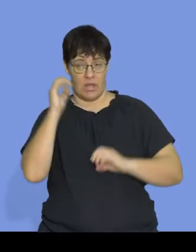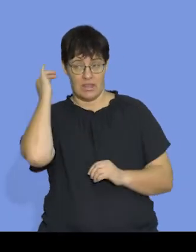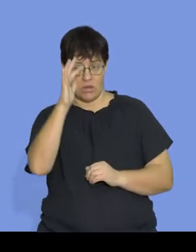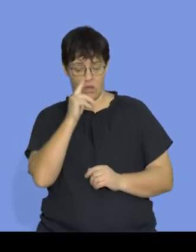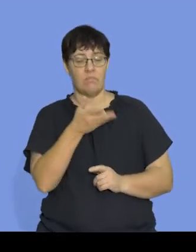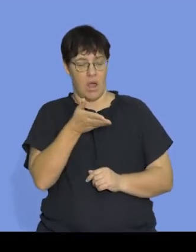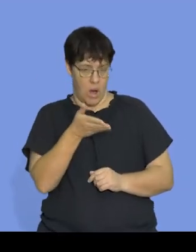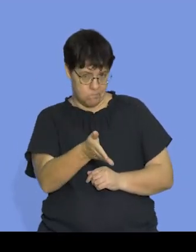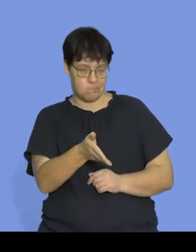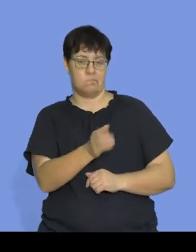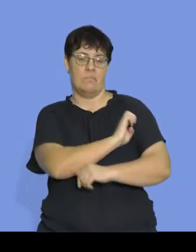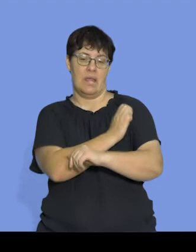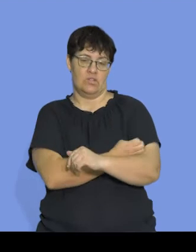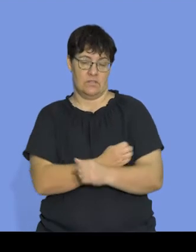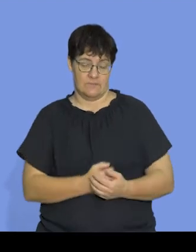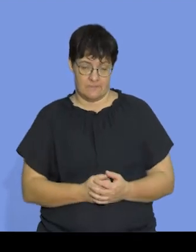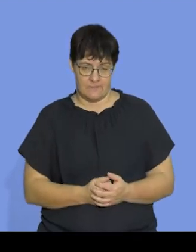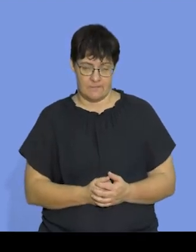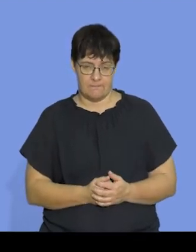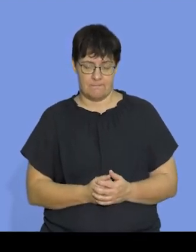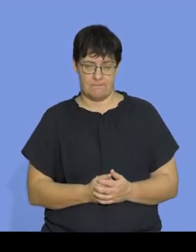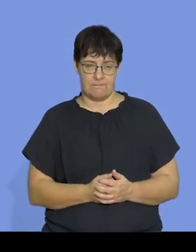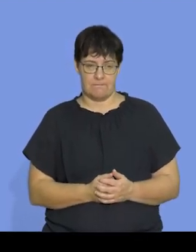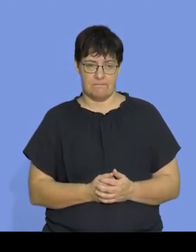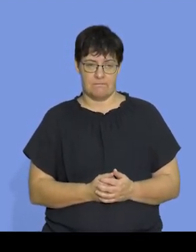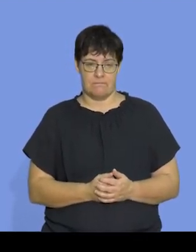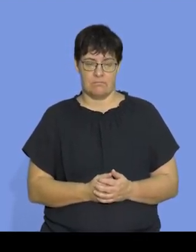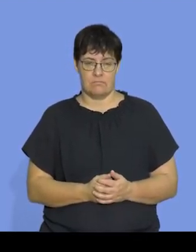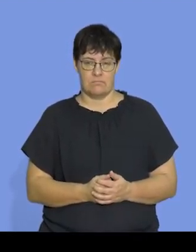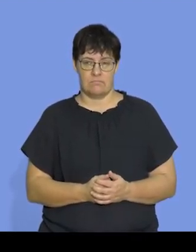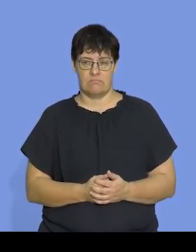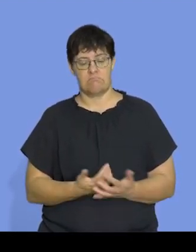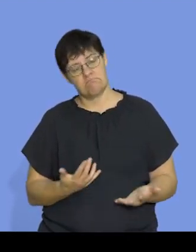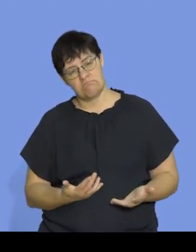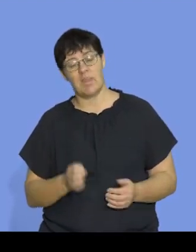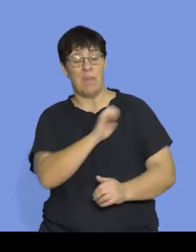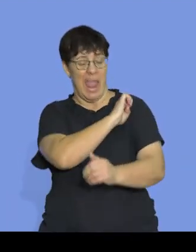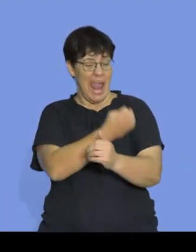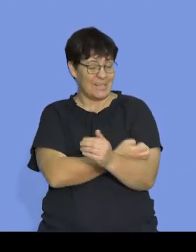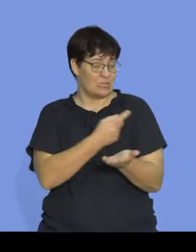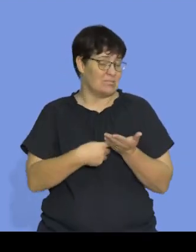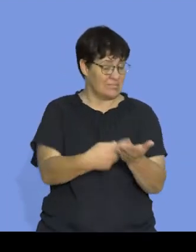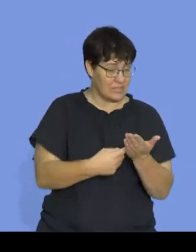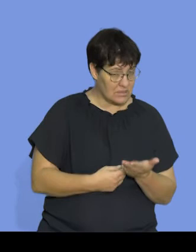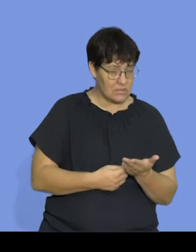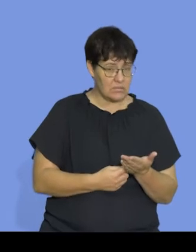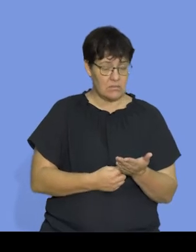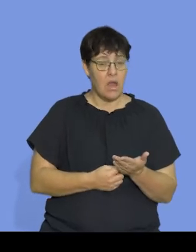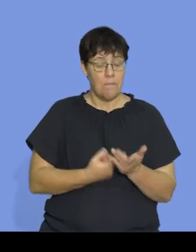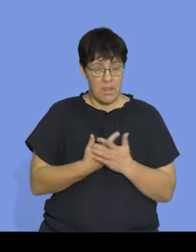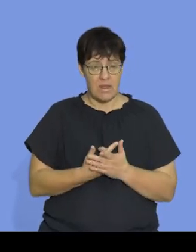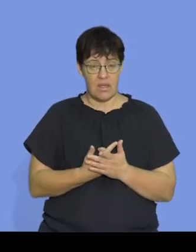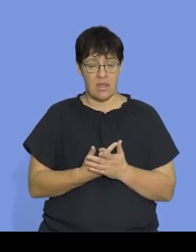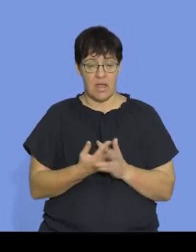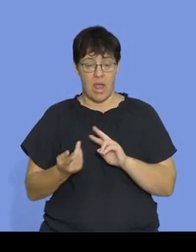some form of energy. Okay, so then we've got, while talking about energy, for any reaction, we know that